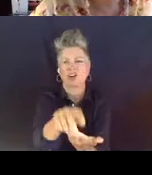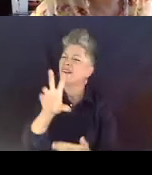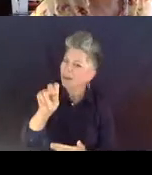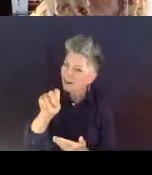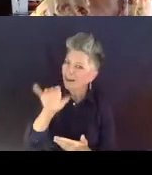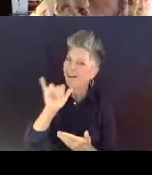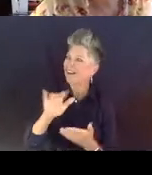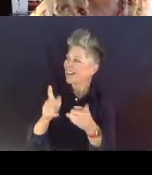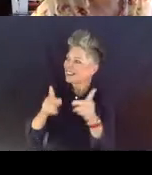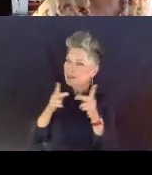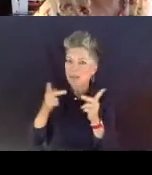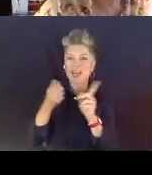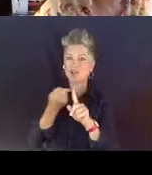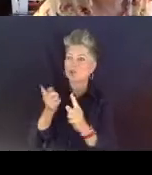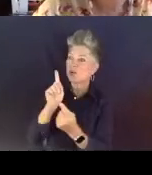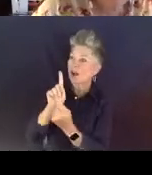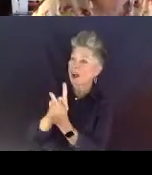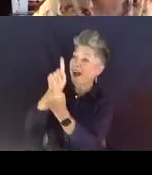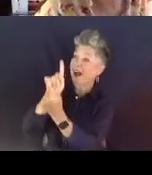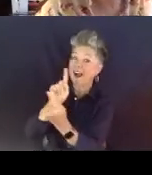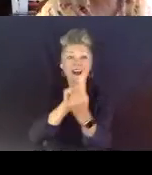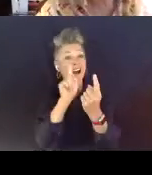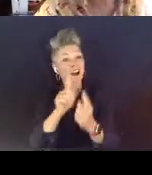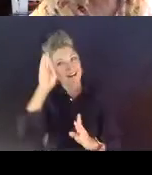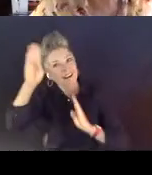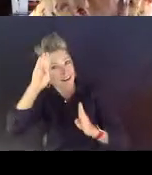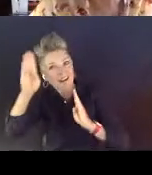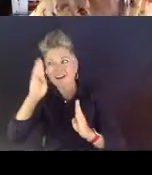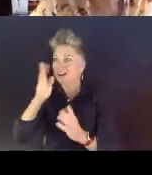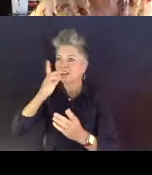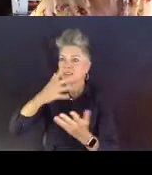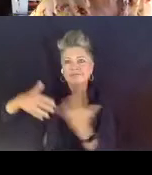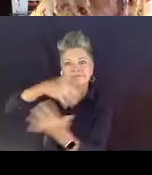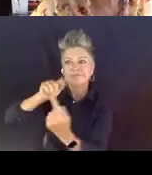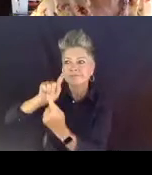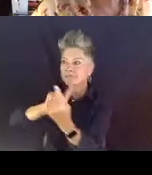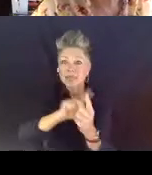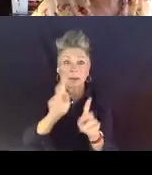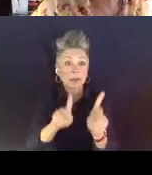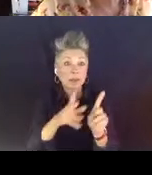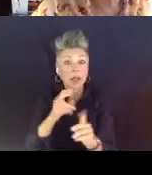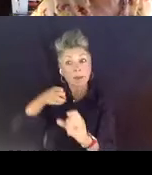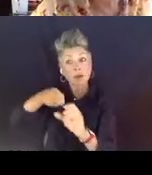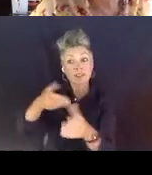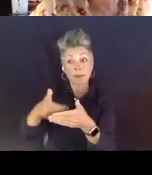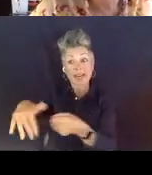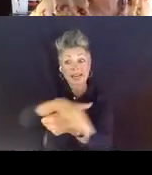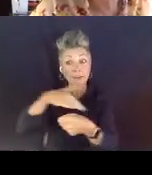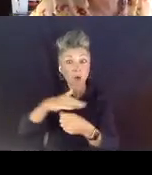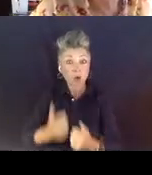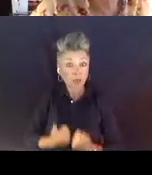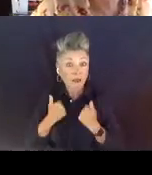abide, to meet others, and to participate in neighborhood life. As a